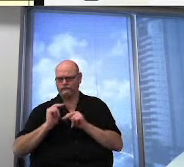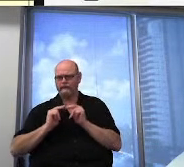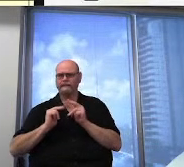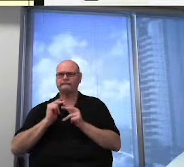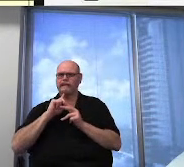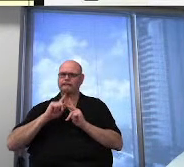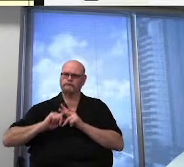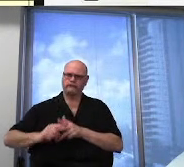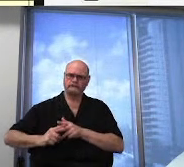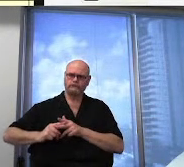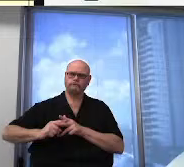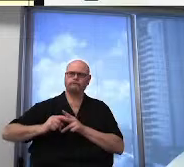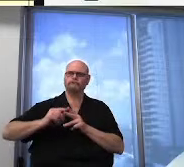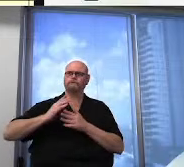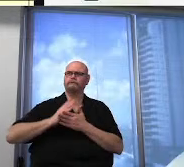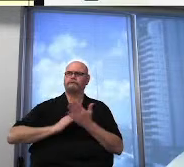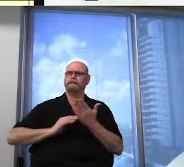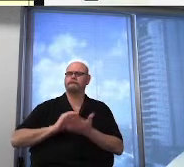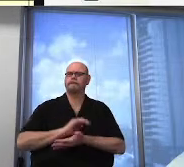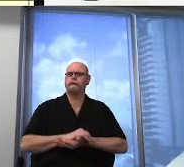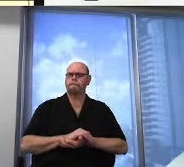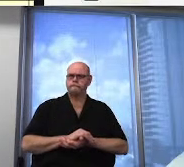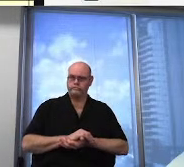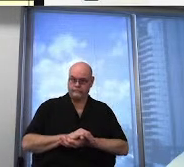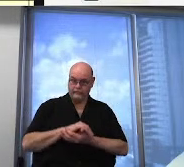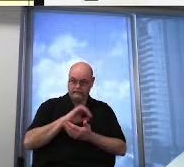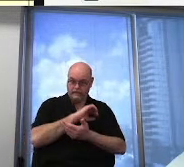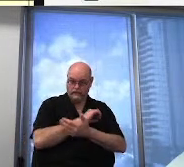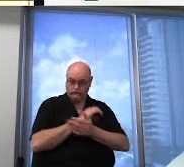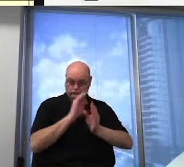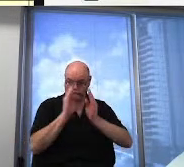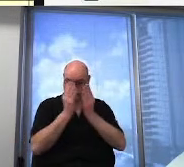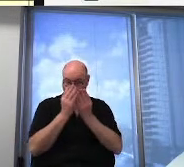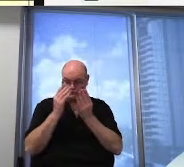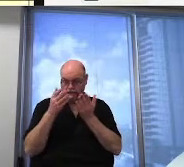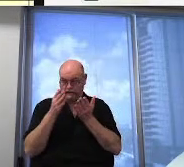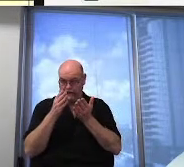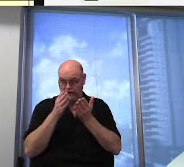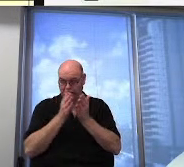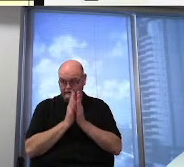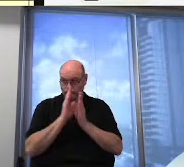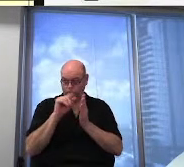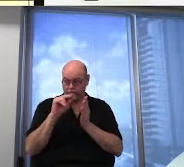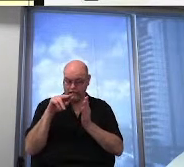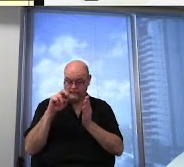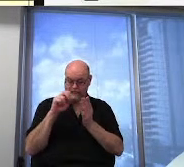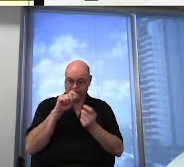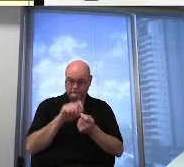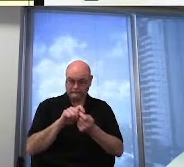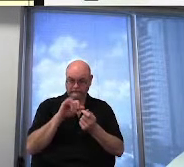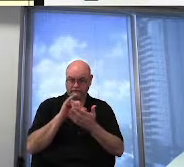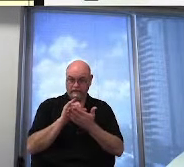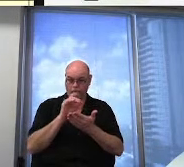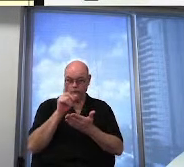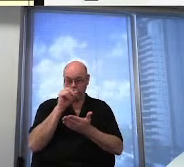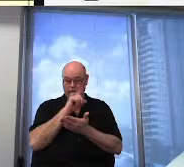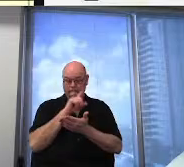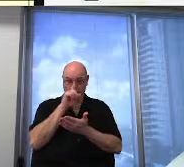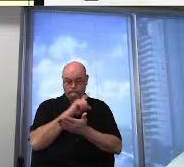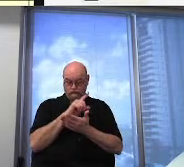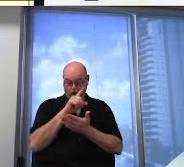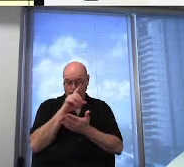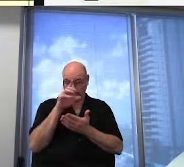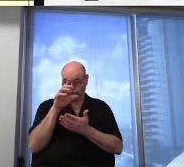execution phases throughout. If the Energy Bureau required you long in advance to be line specific, it would be false